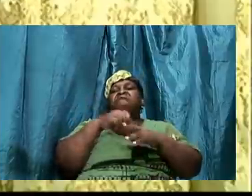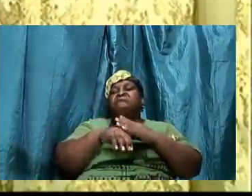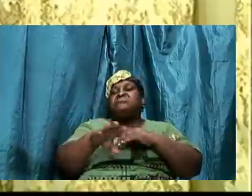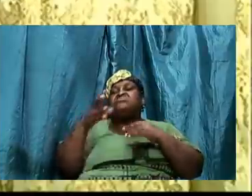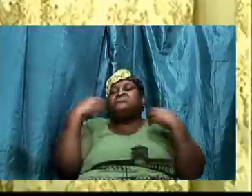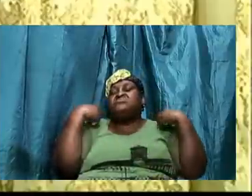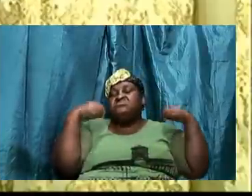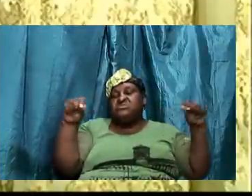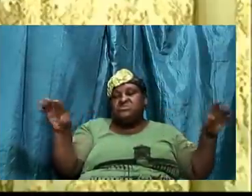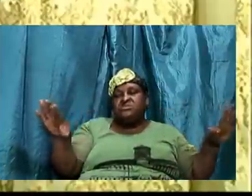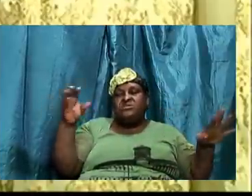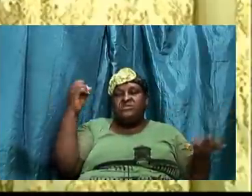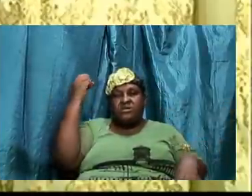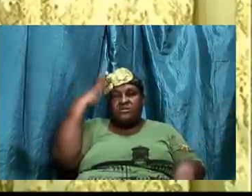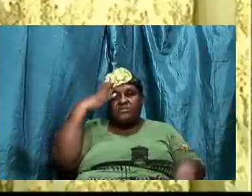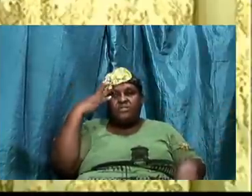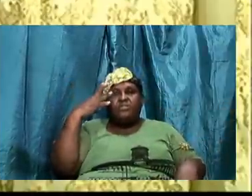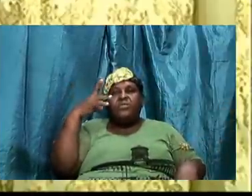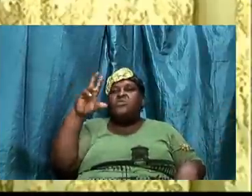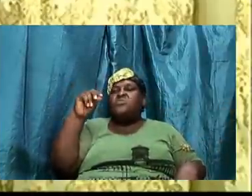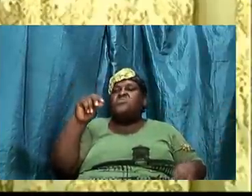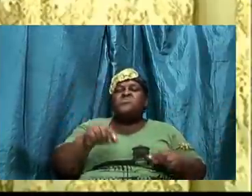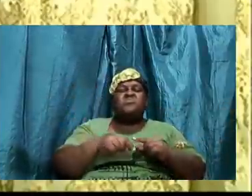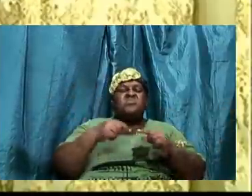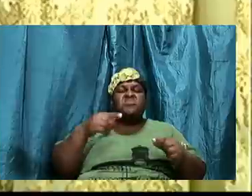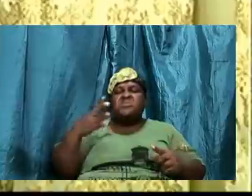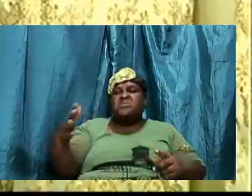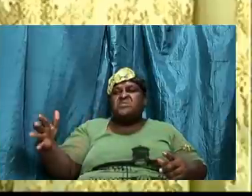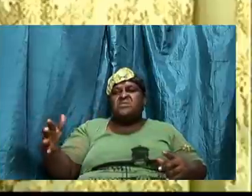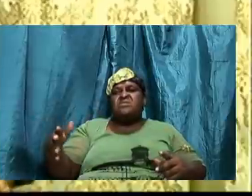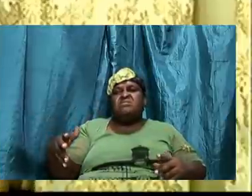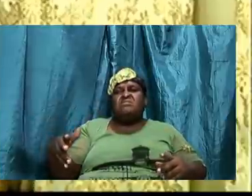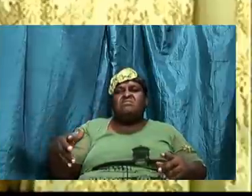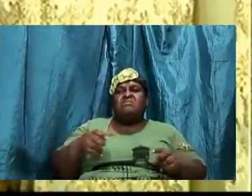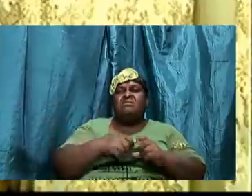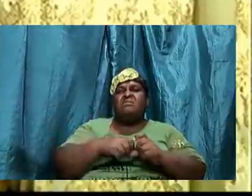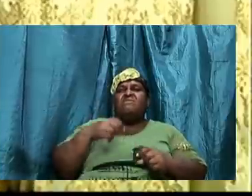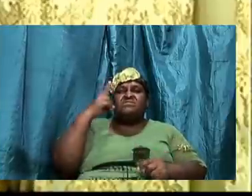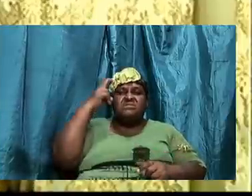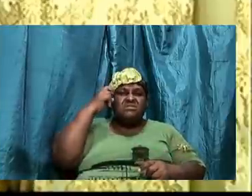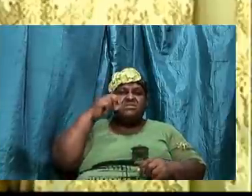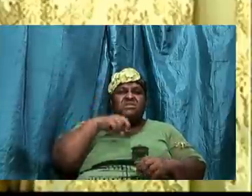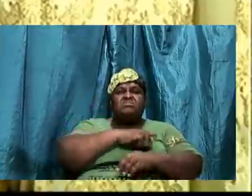Therefore, it is no great thing of his ministers